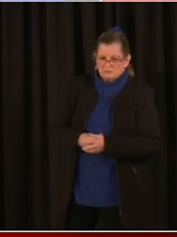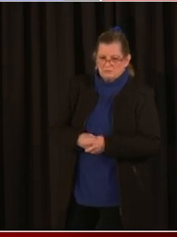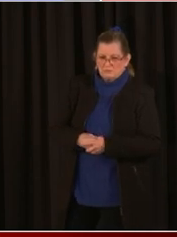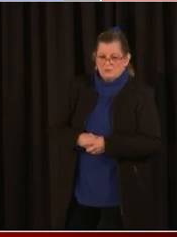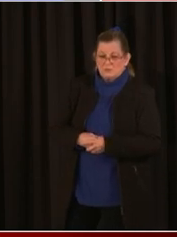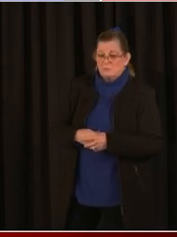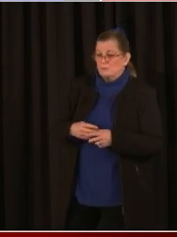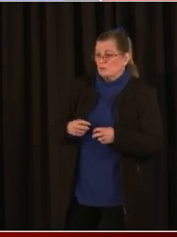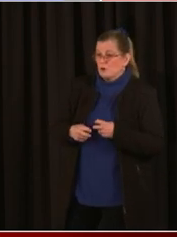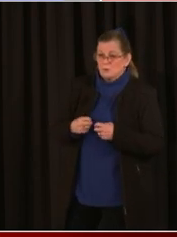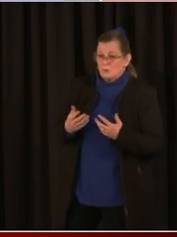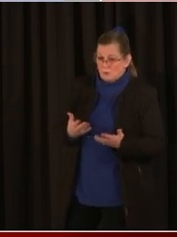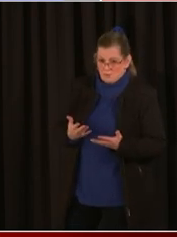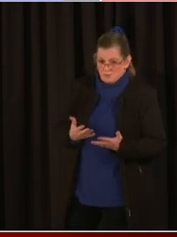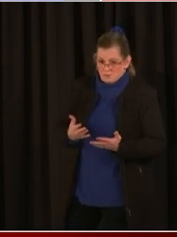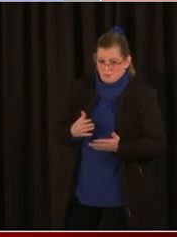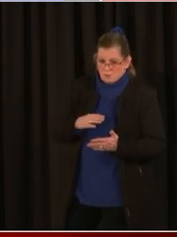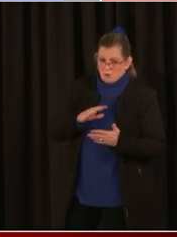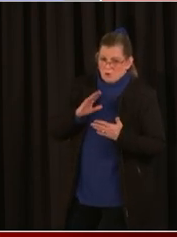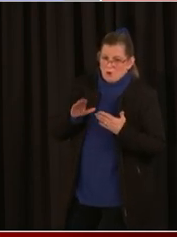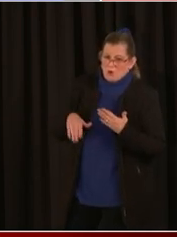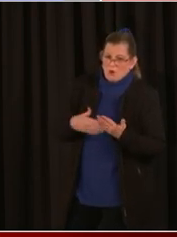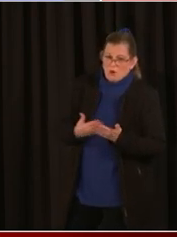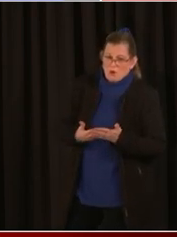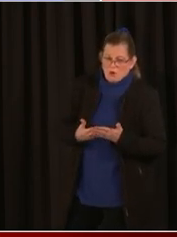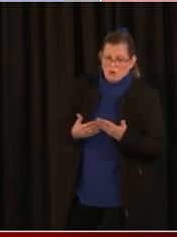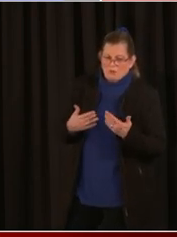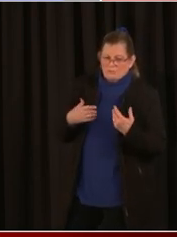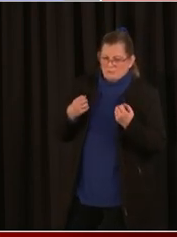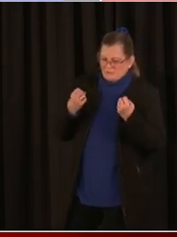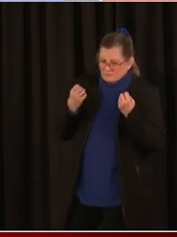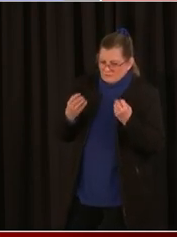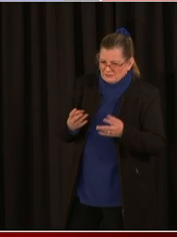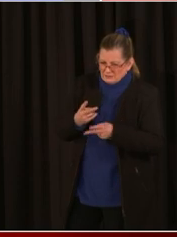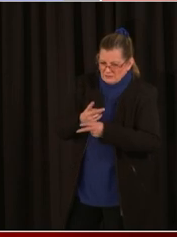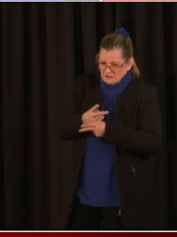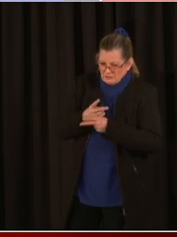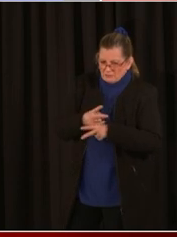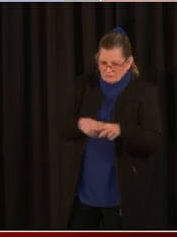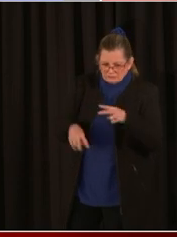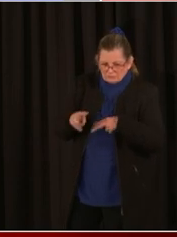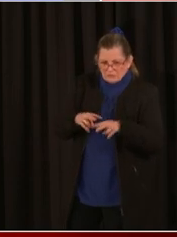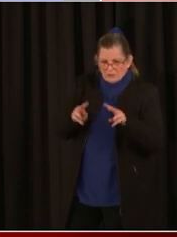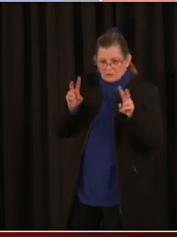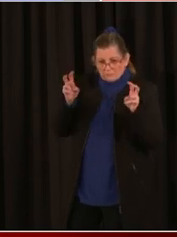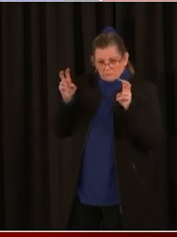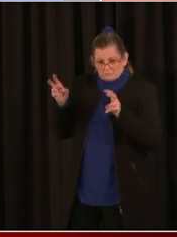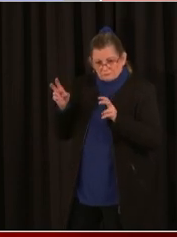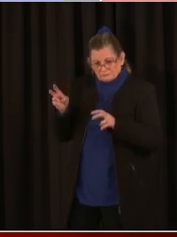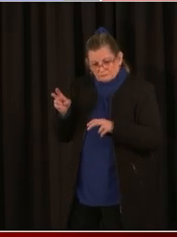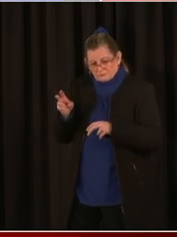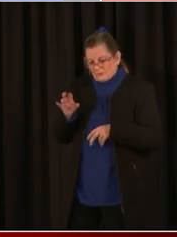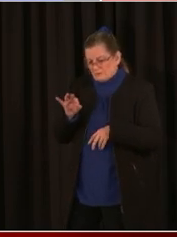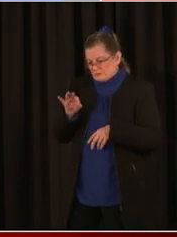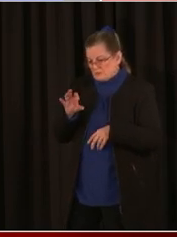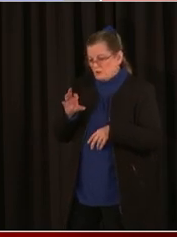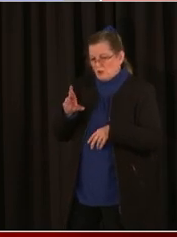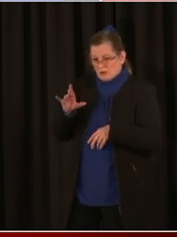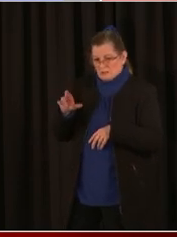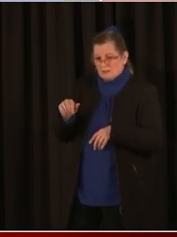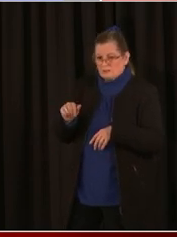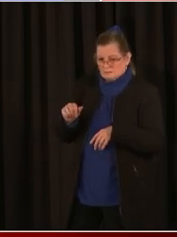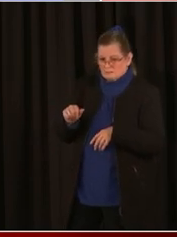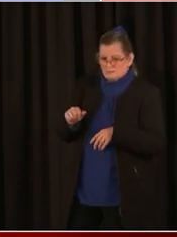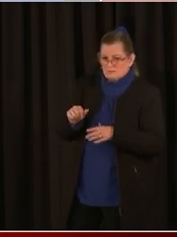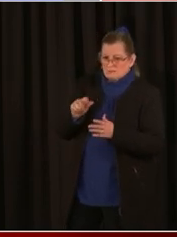the Committee of the Whole, which I chair, has had numerous oversight hearings on issues involving DCRA, that complaints